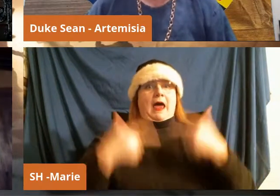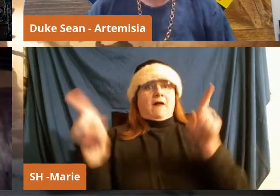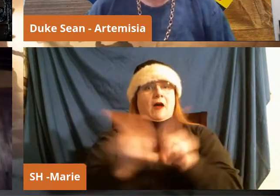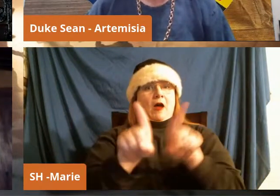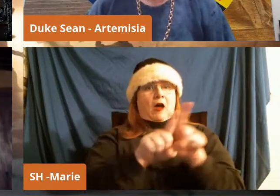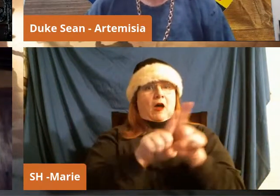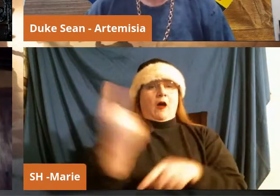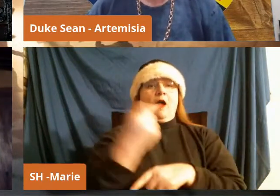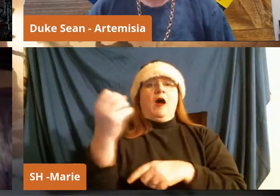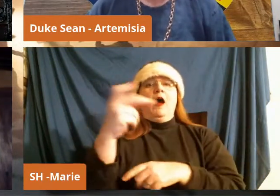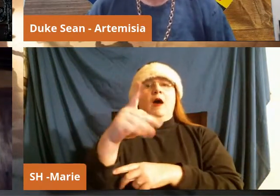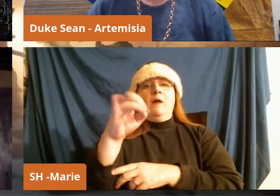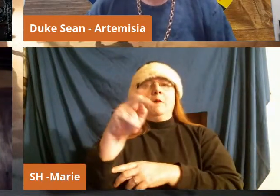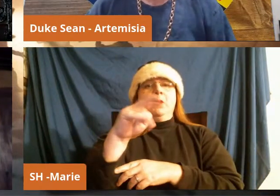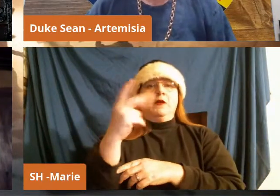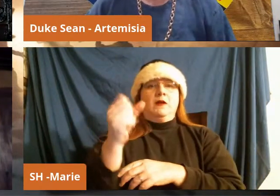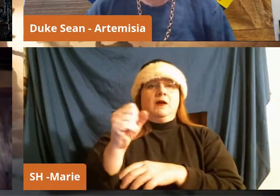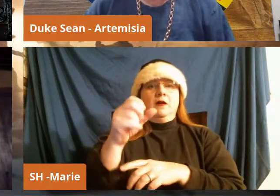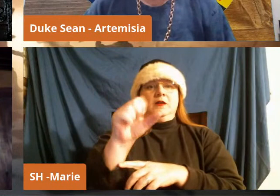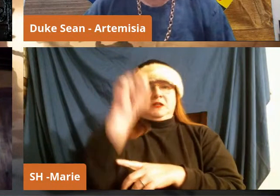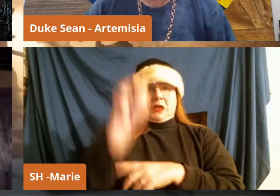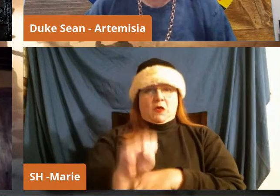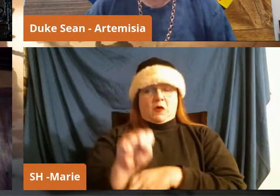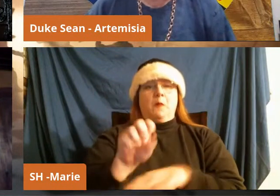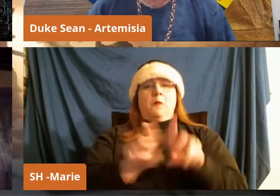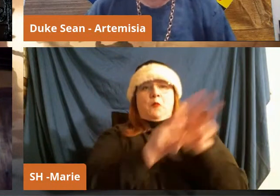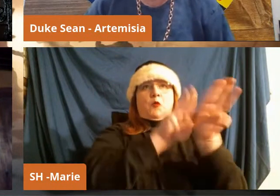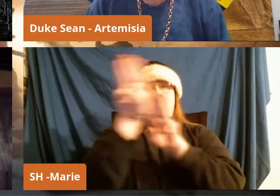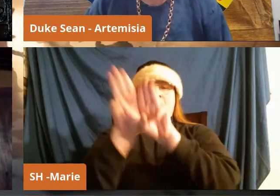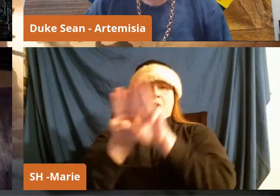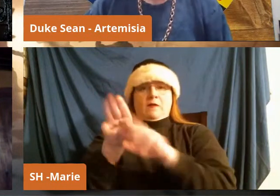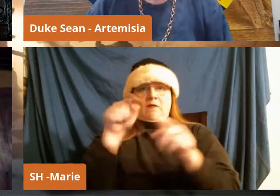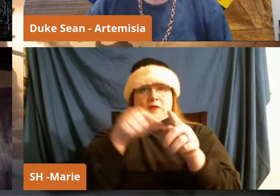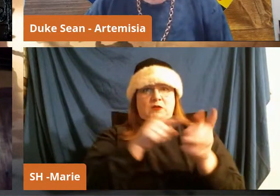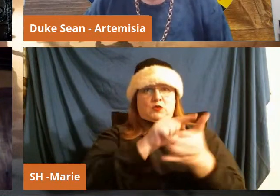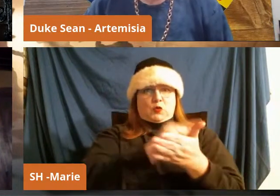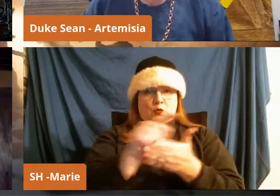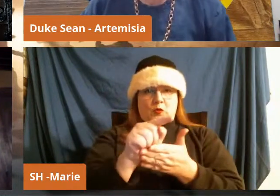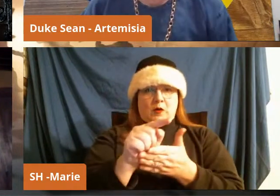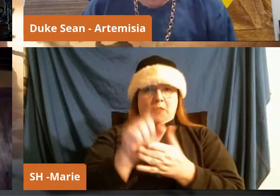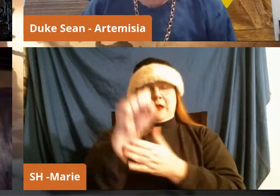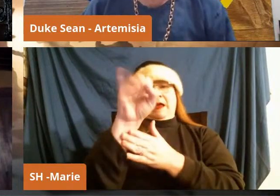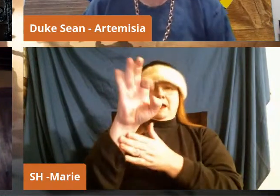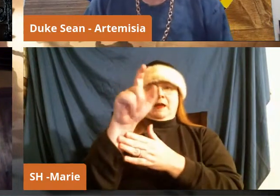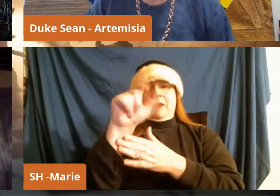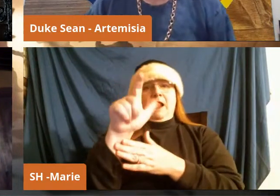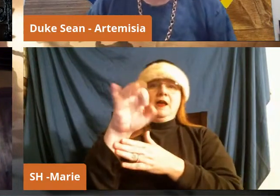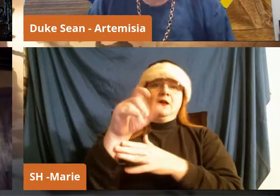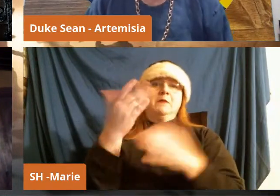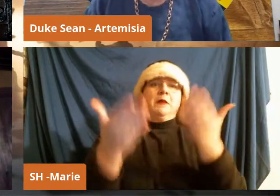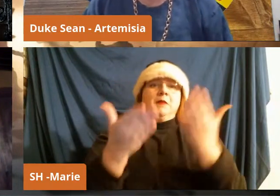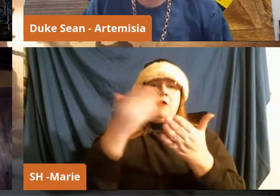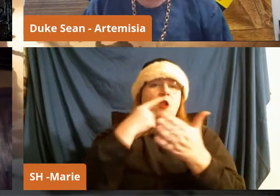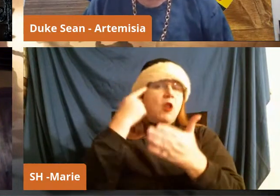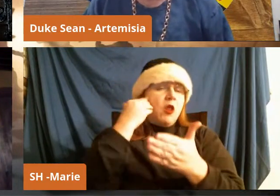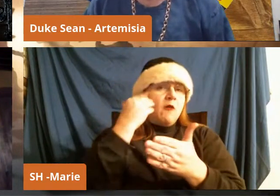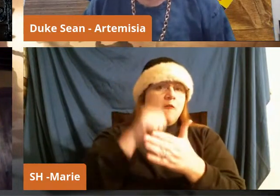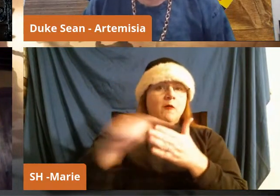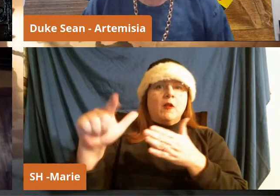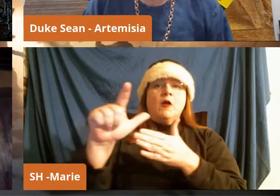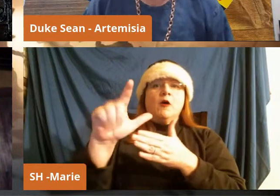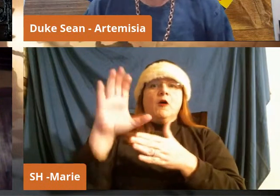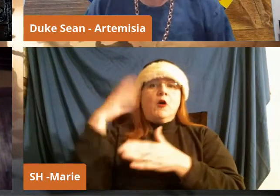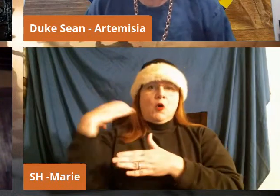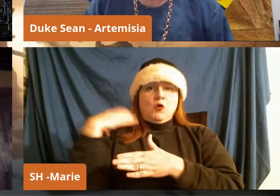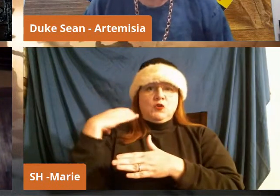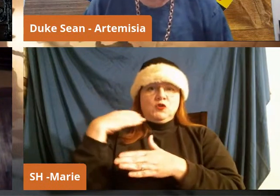beginning of the Osprey on the southern coast of Meridian. Now, for this series, I am joined by an SCA legend. You all may know him from the SCA Coach's Corner, or